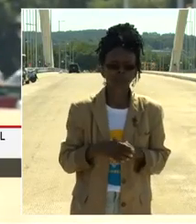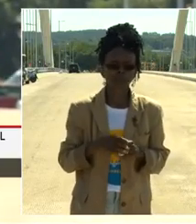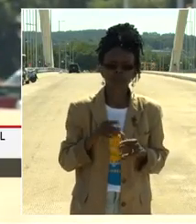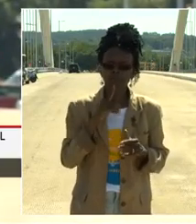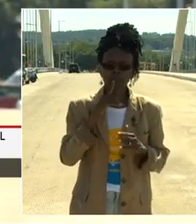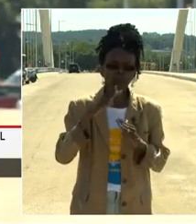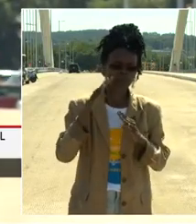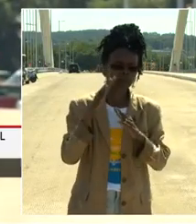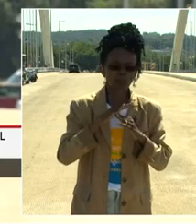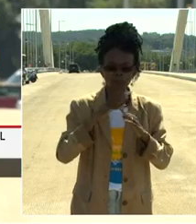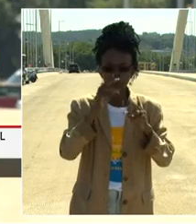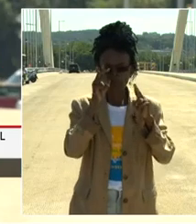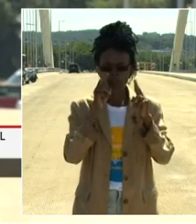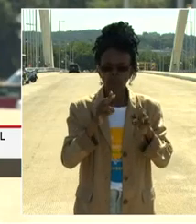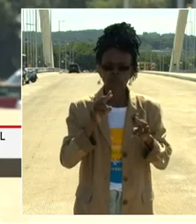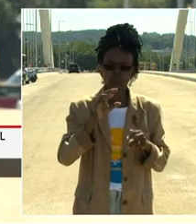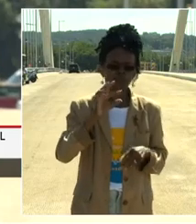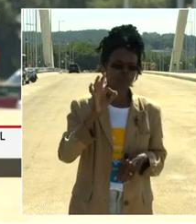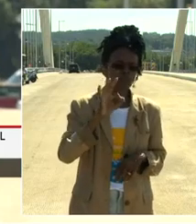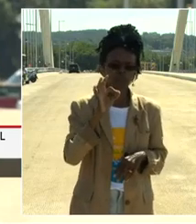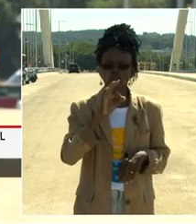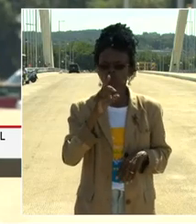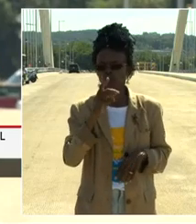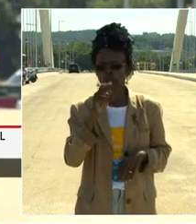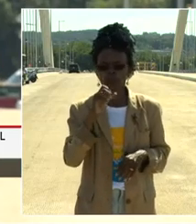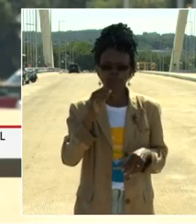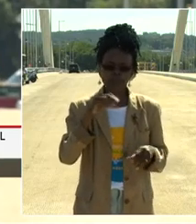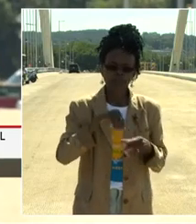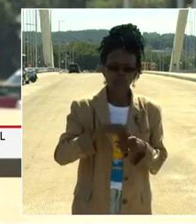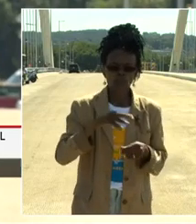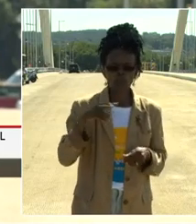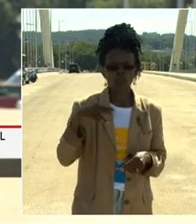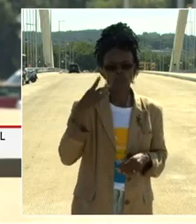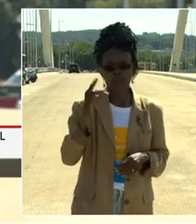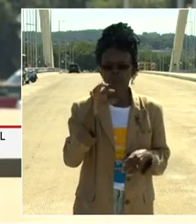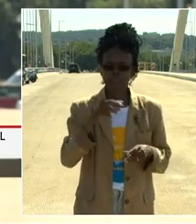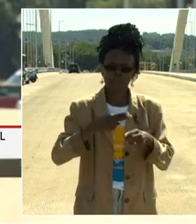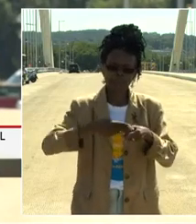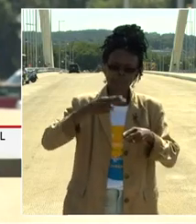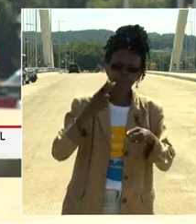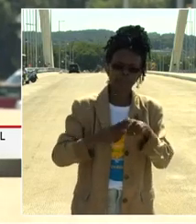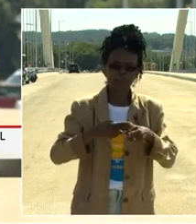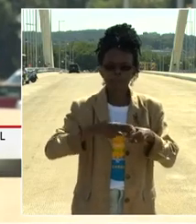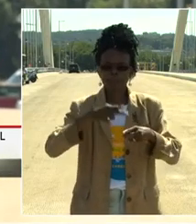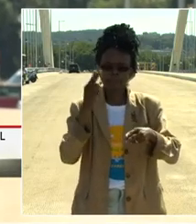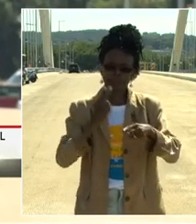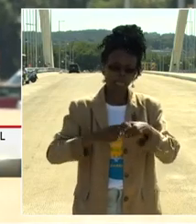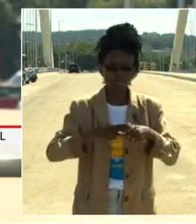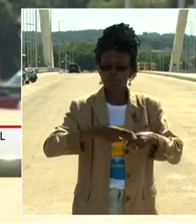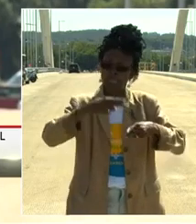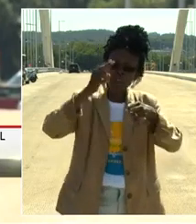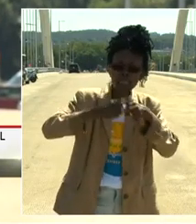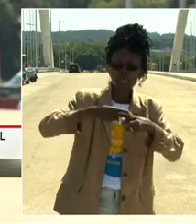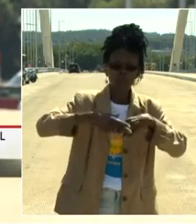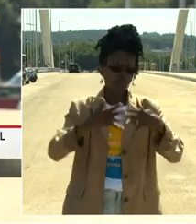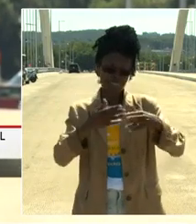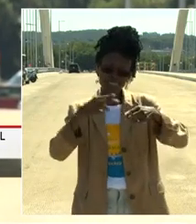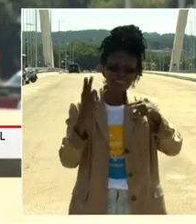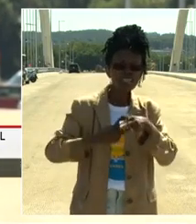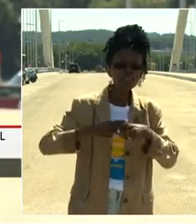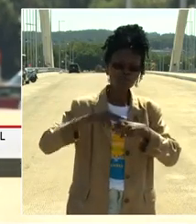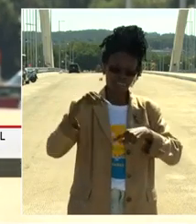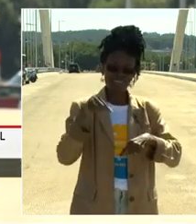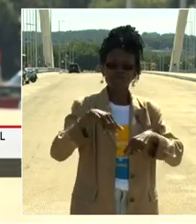Washington will be the name of our state, the 51st state in Douglass Commonwealth. It is